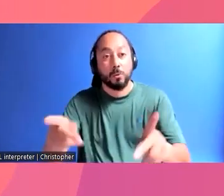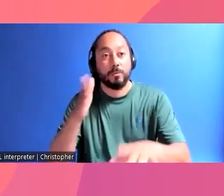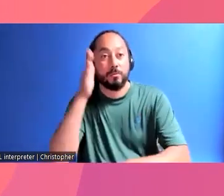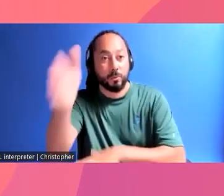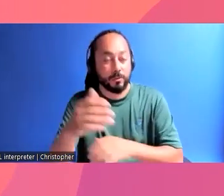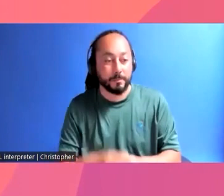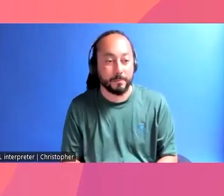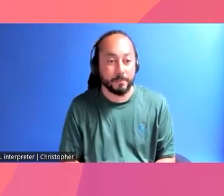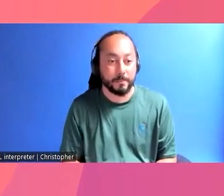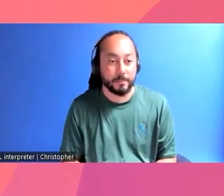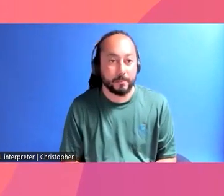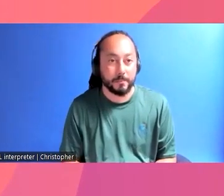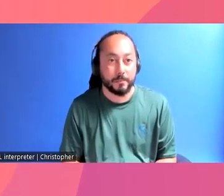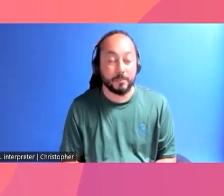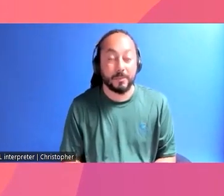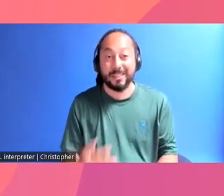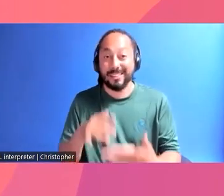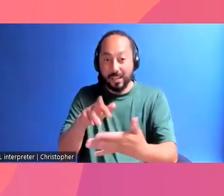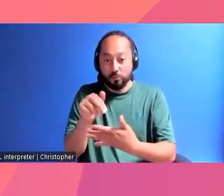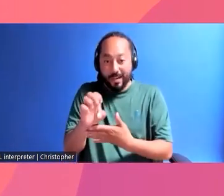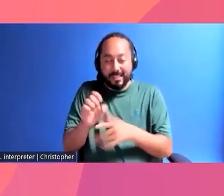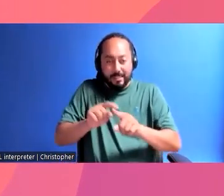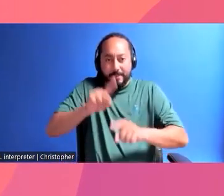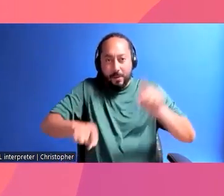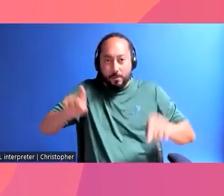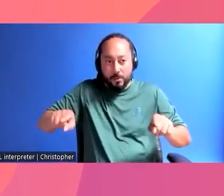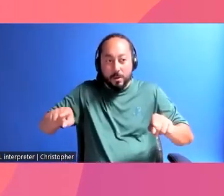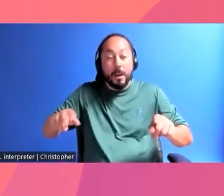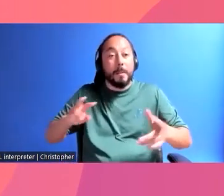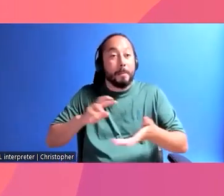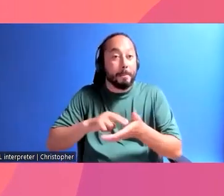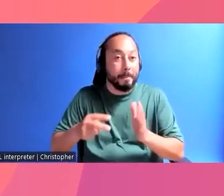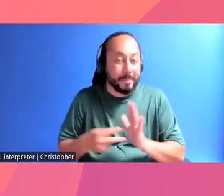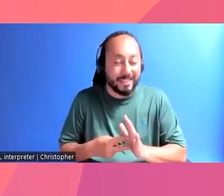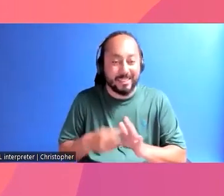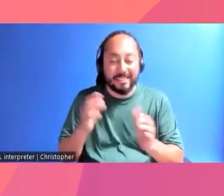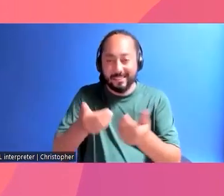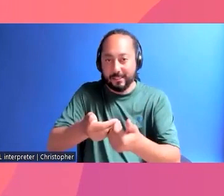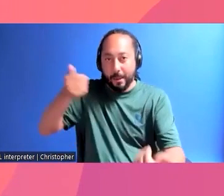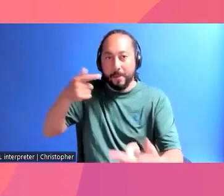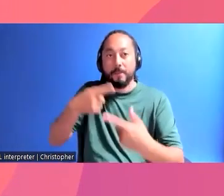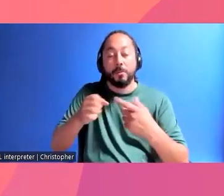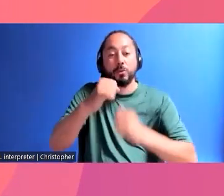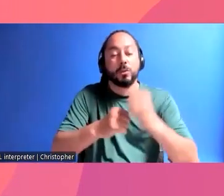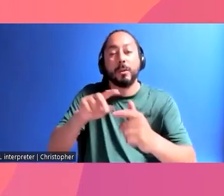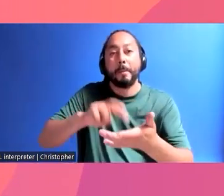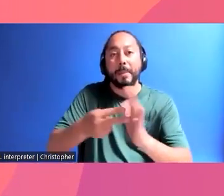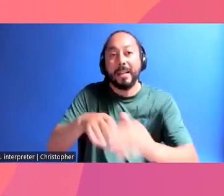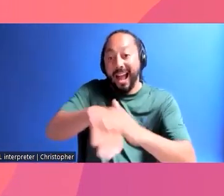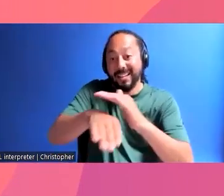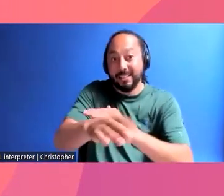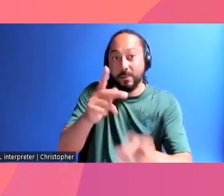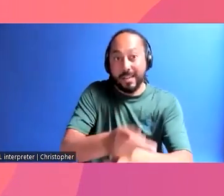Studying race as a variable that's independent of the structures that actually dictate what access to care and